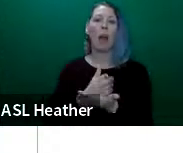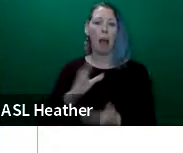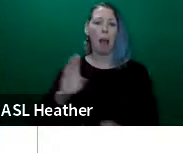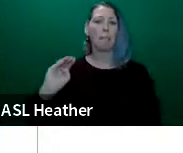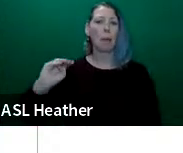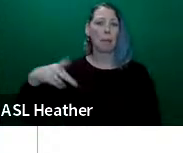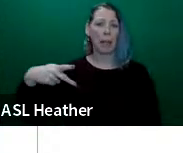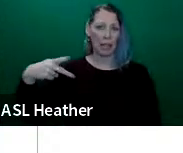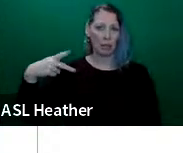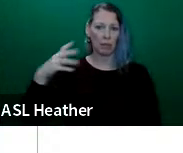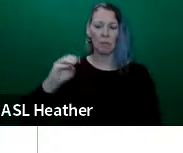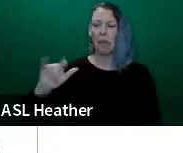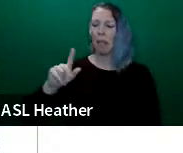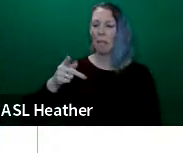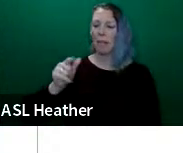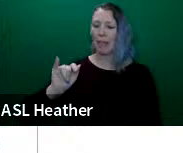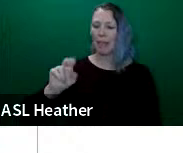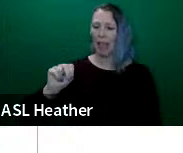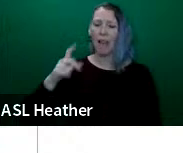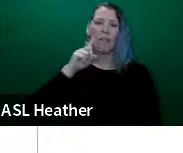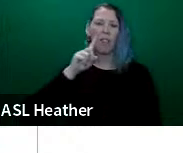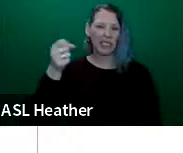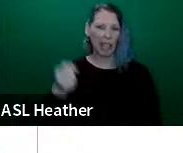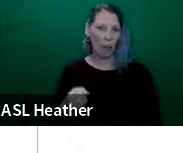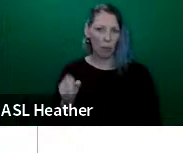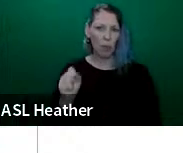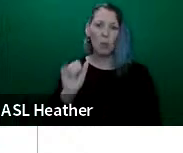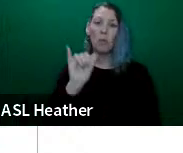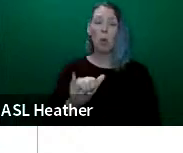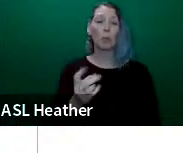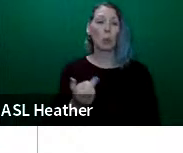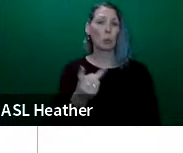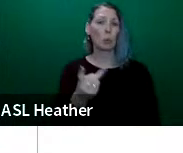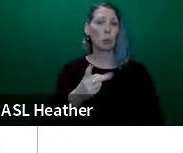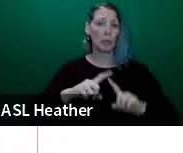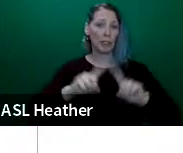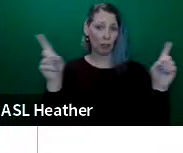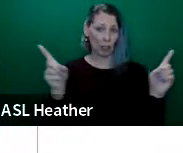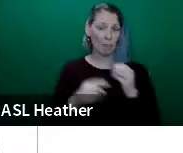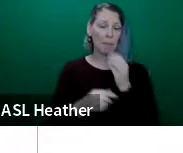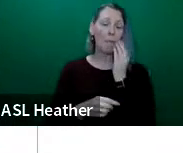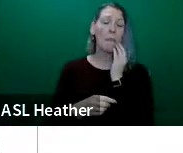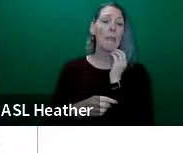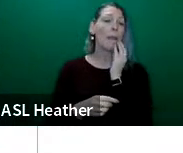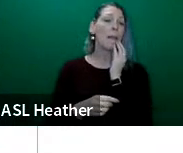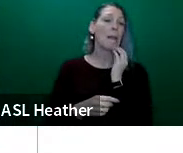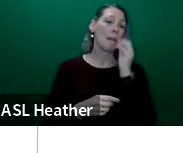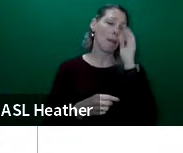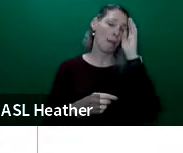then the reverse in the southbound. So those are the main differences. I'm going to go into the